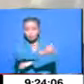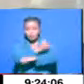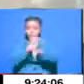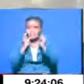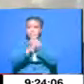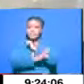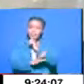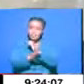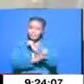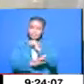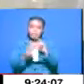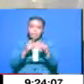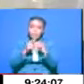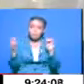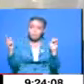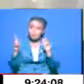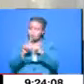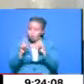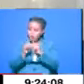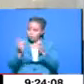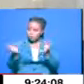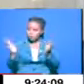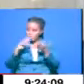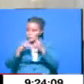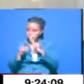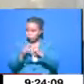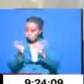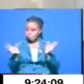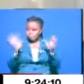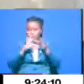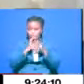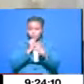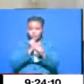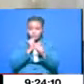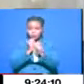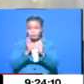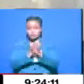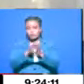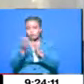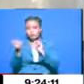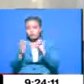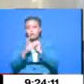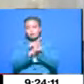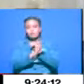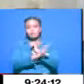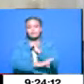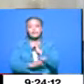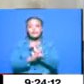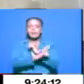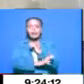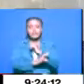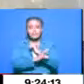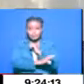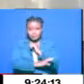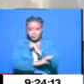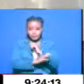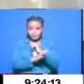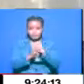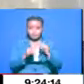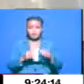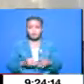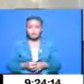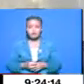also collaboration across countries. For Prime Edition, I'm Brian Mwindi.